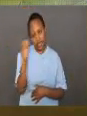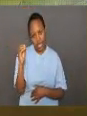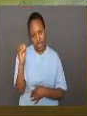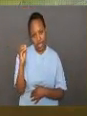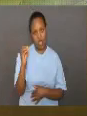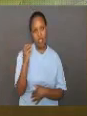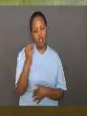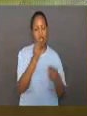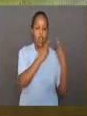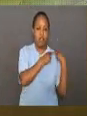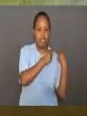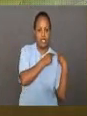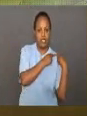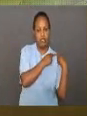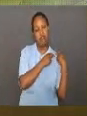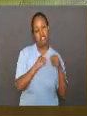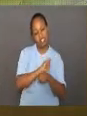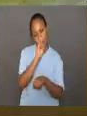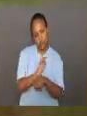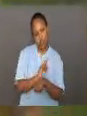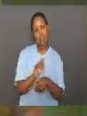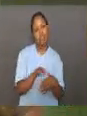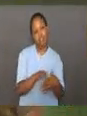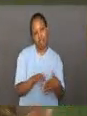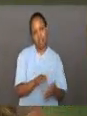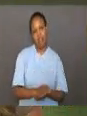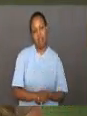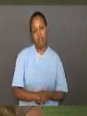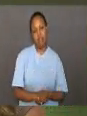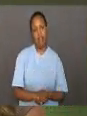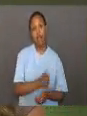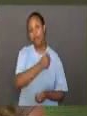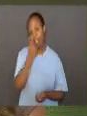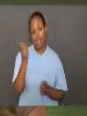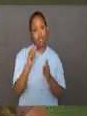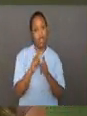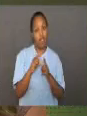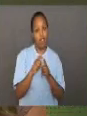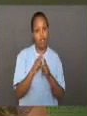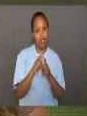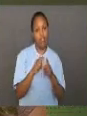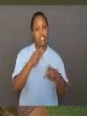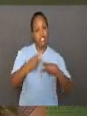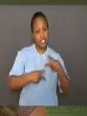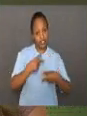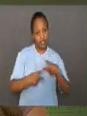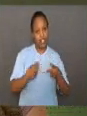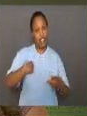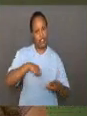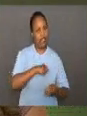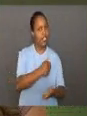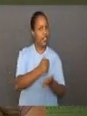and responsibilities of citizens. In other words, civics helps us